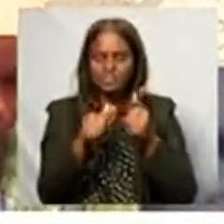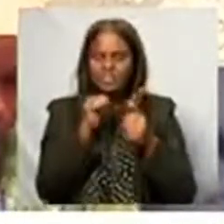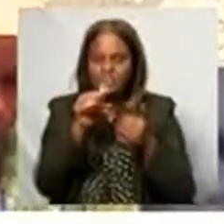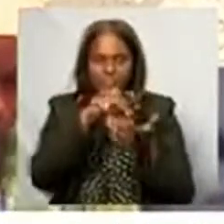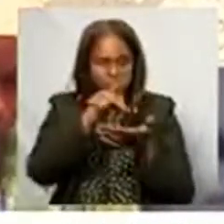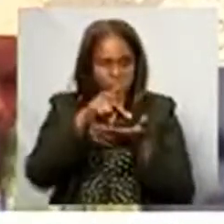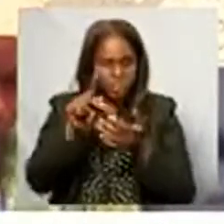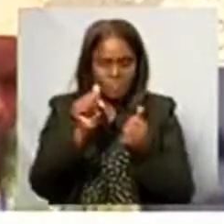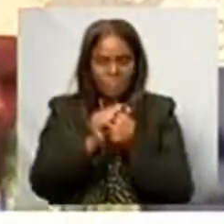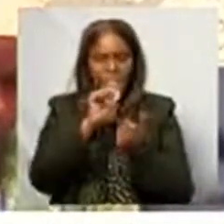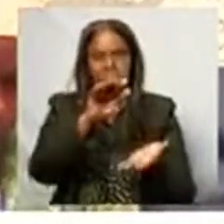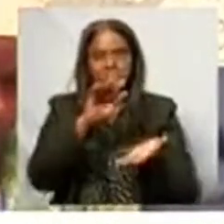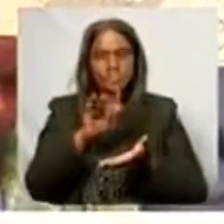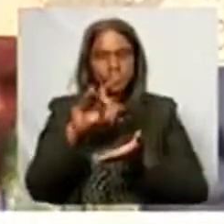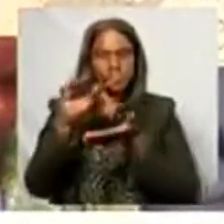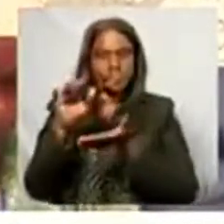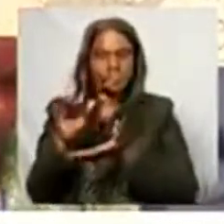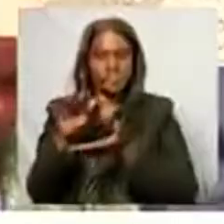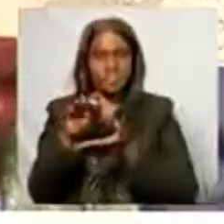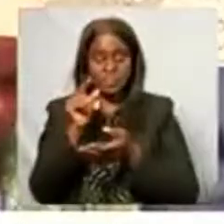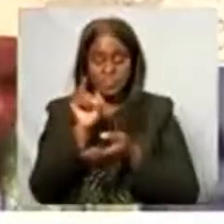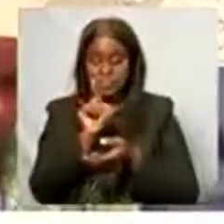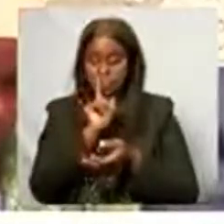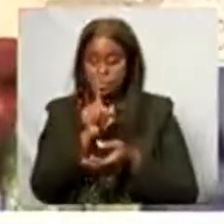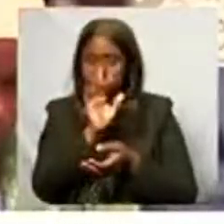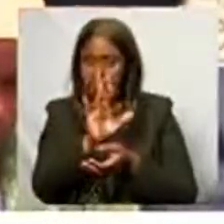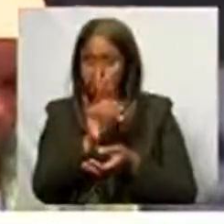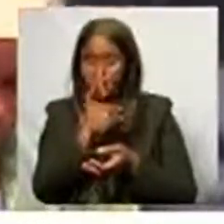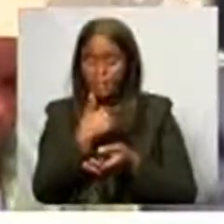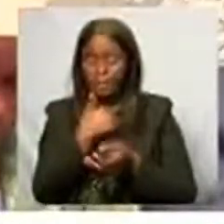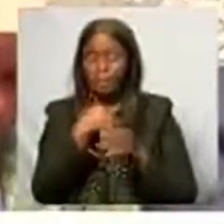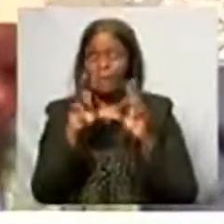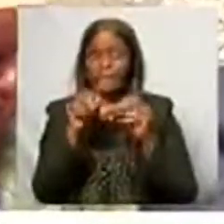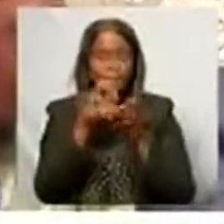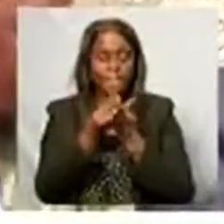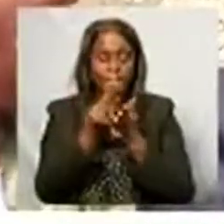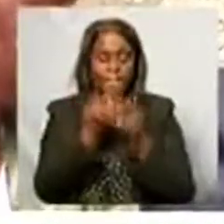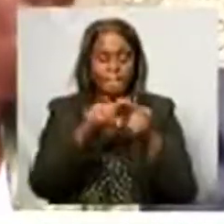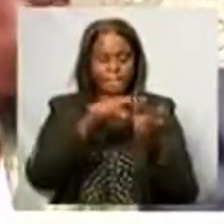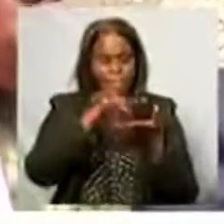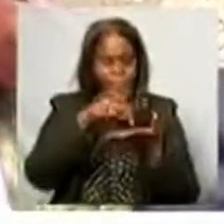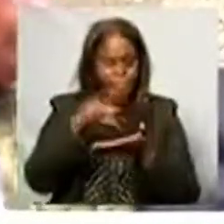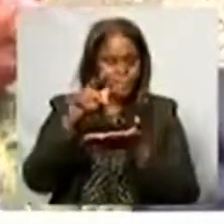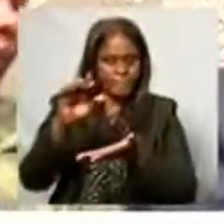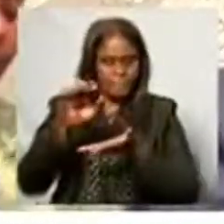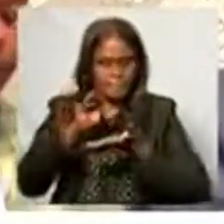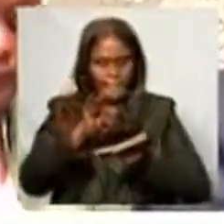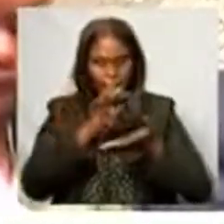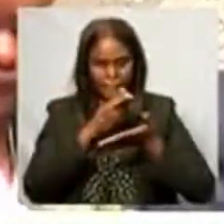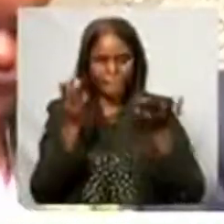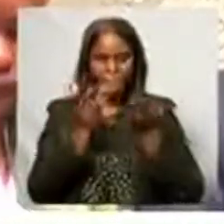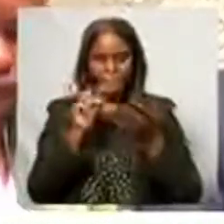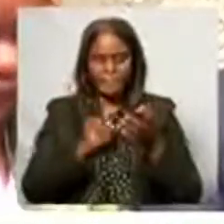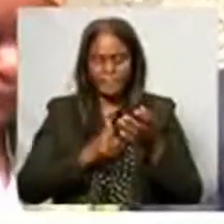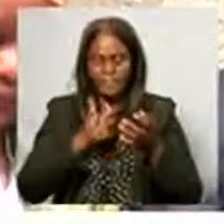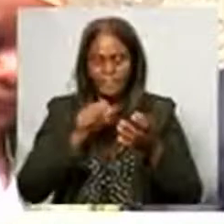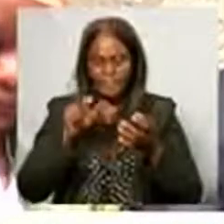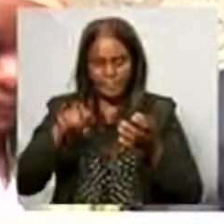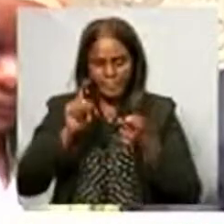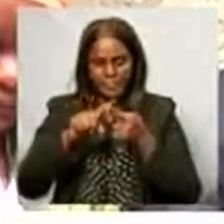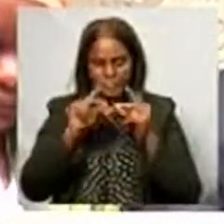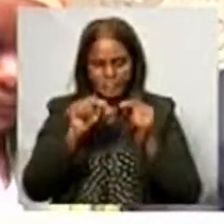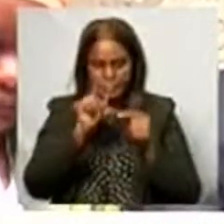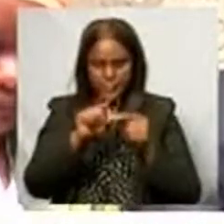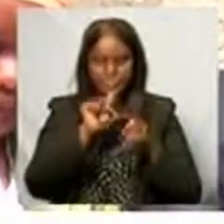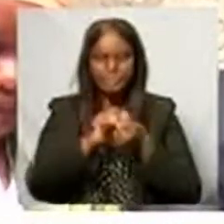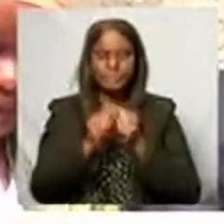pay the terminal benefits. The fact is that there are no funds to pay the terminal benefits. So we need to get to the root of the